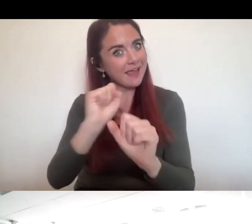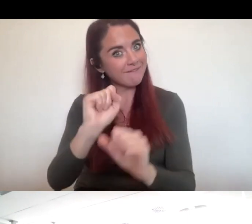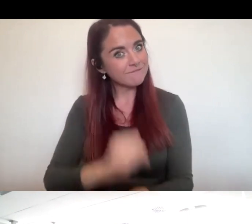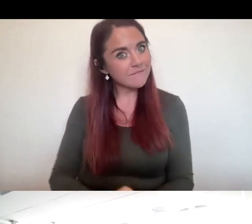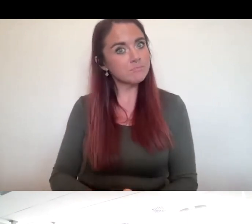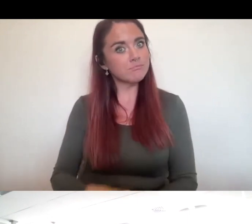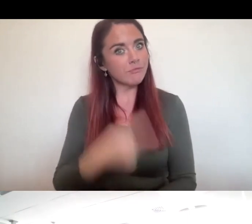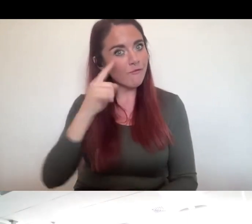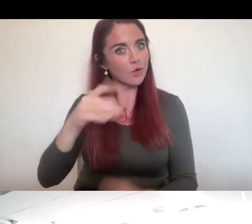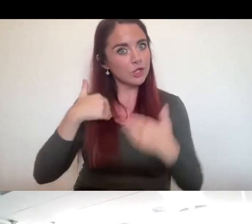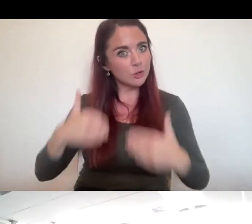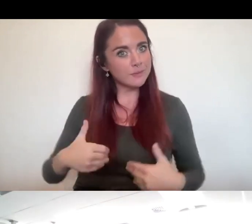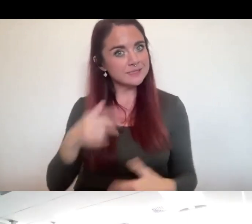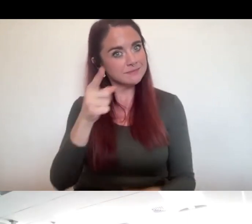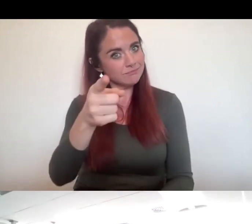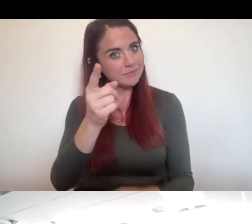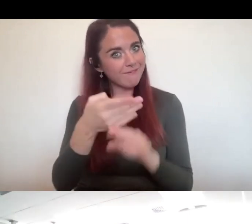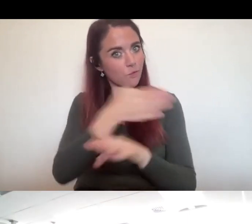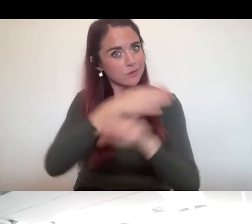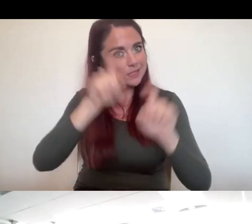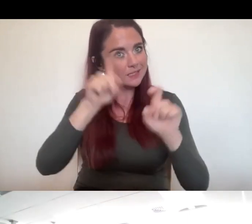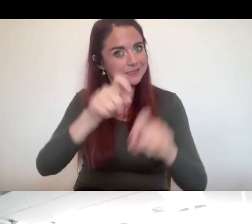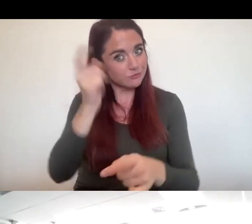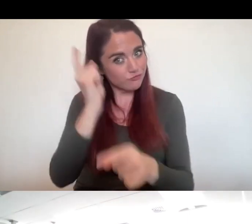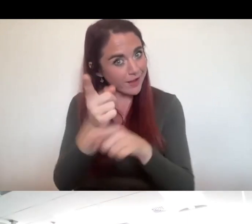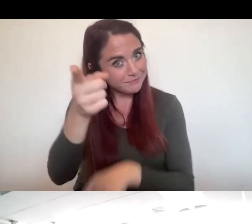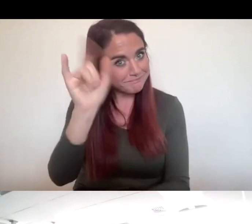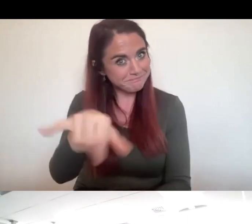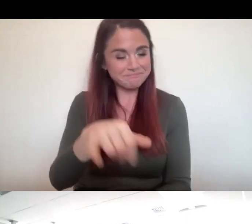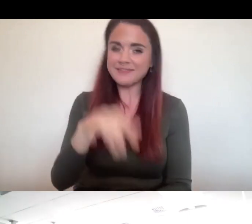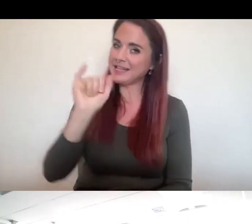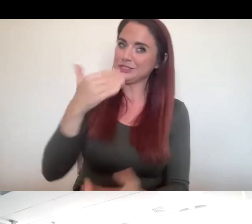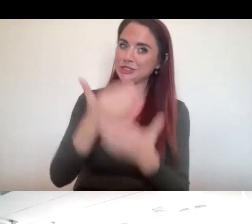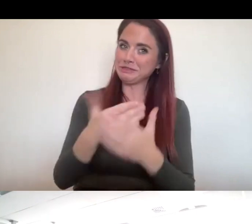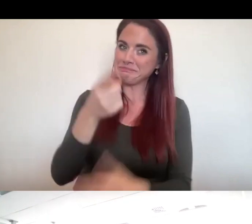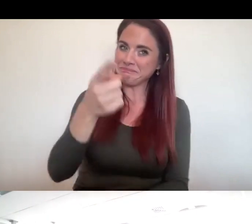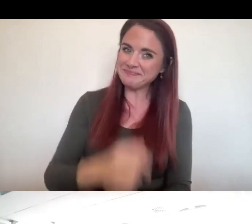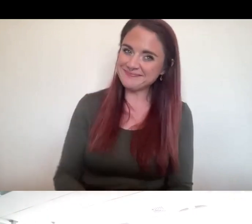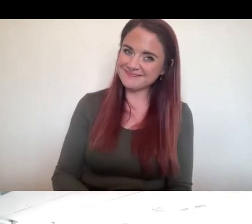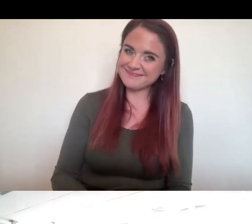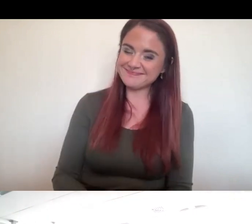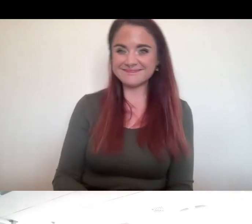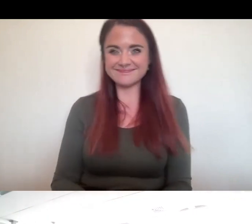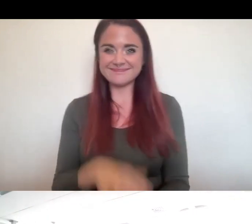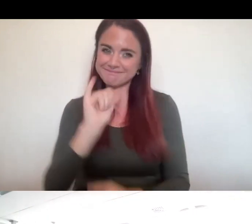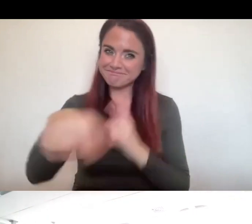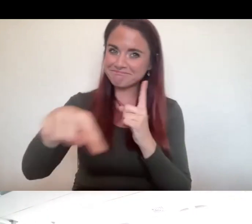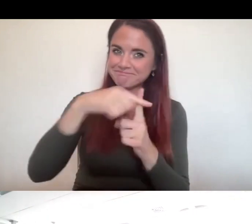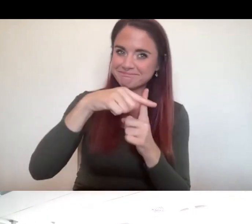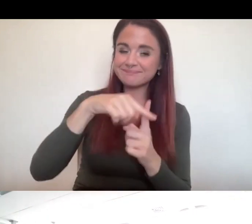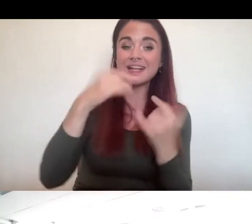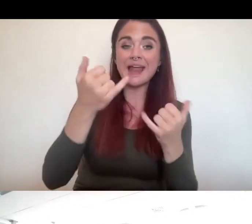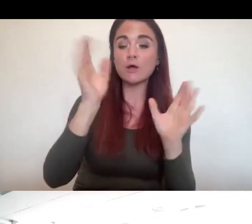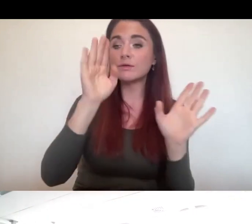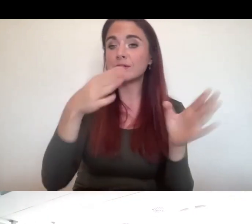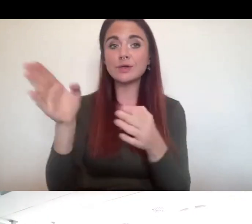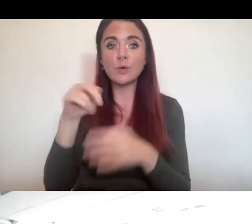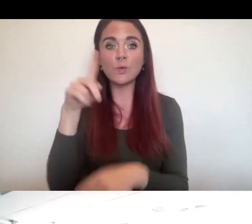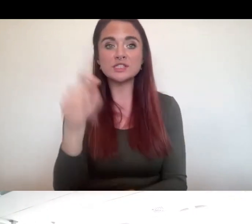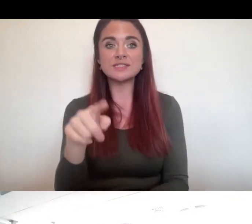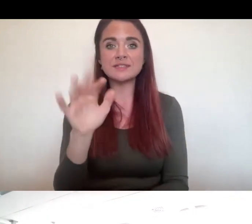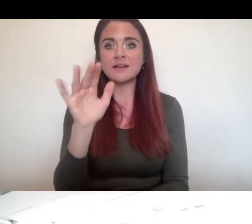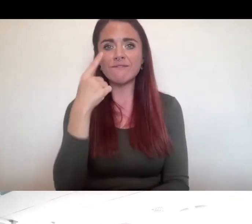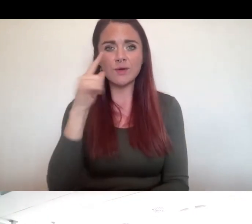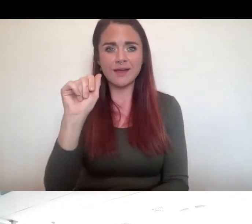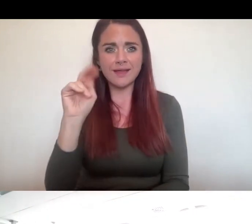brought to yeah, humans before exactly. it's tested. So that's good to know. Um, let's switch over to a question, Angela,